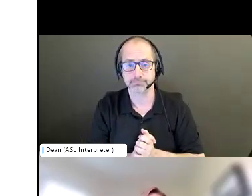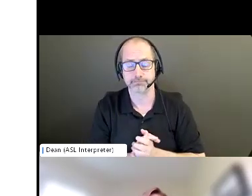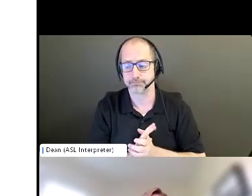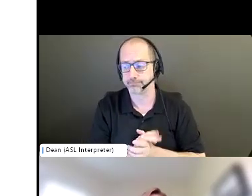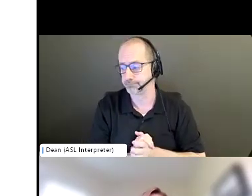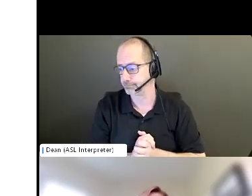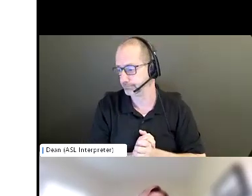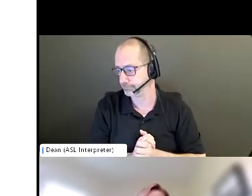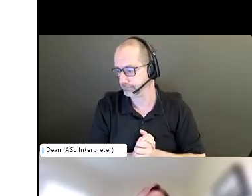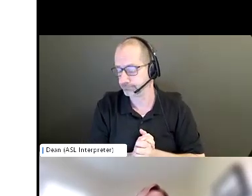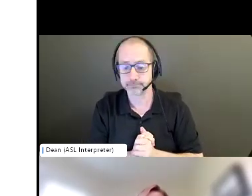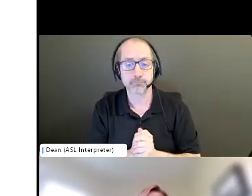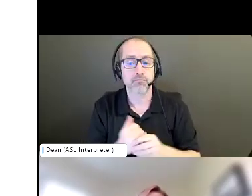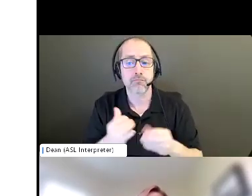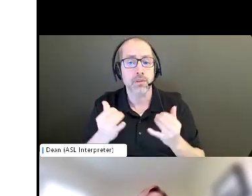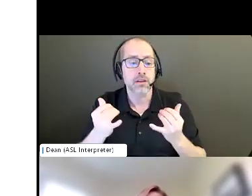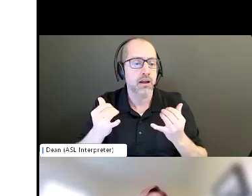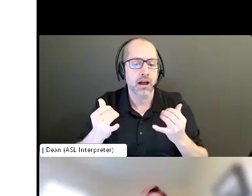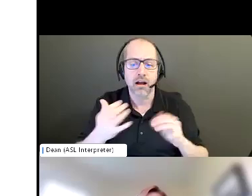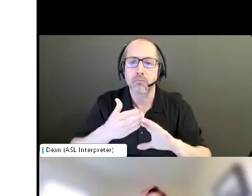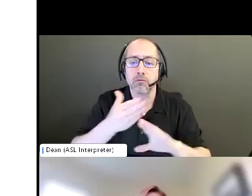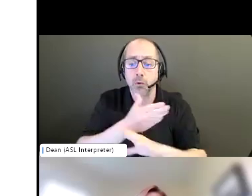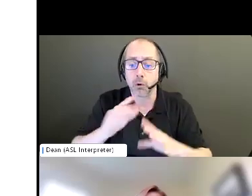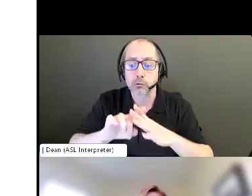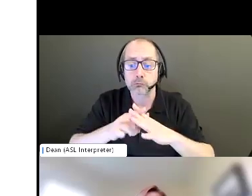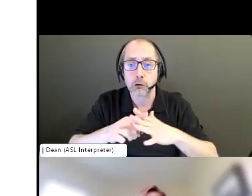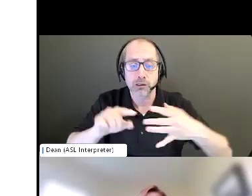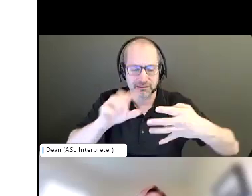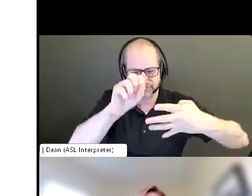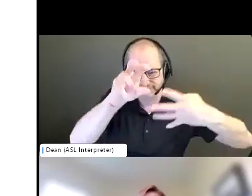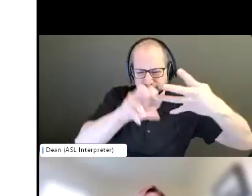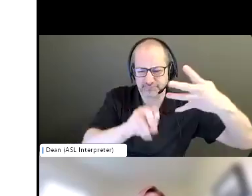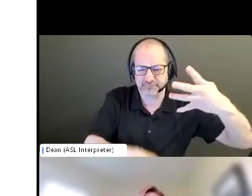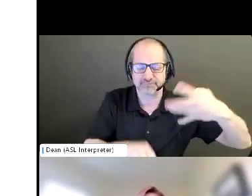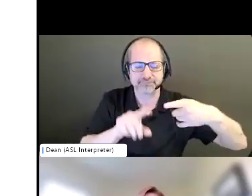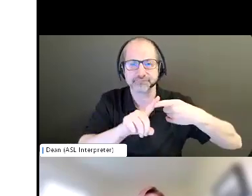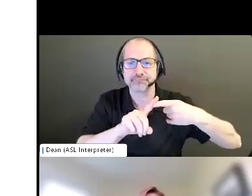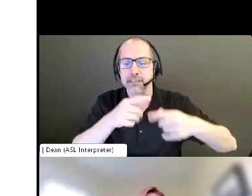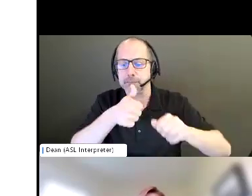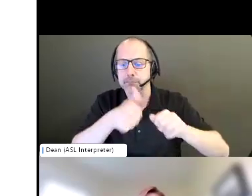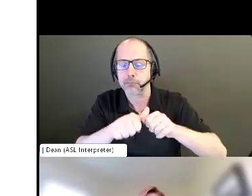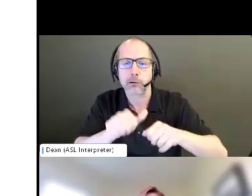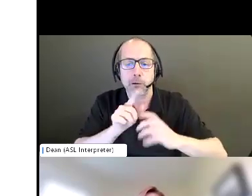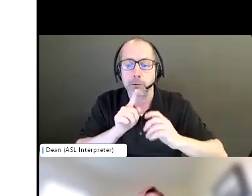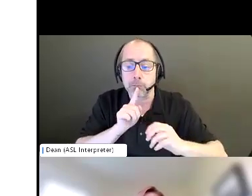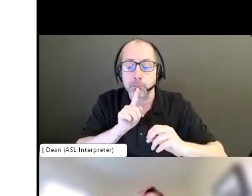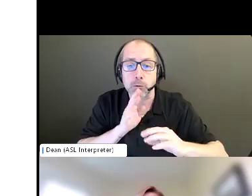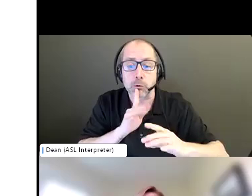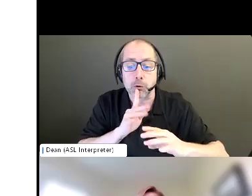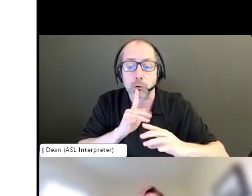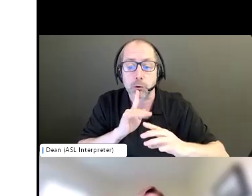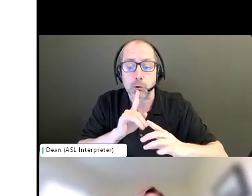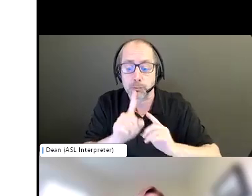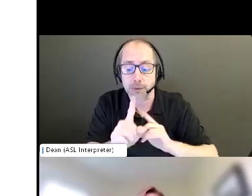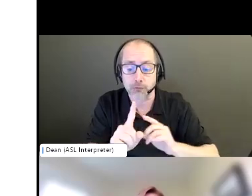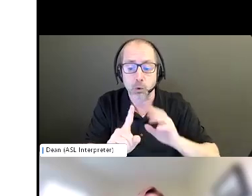Just a few housekeeping items. Everyone's microphones and videos will be off during the presentation today. However,